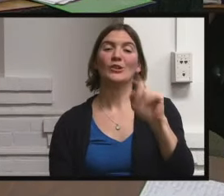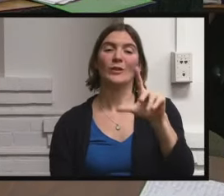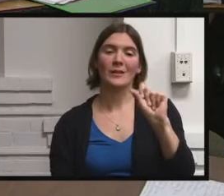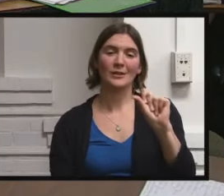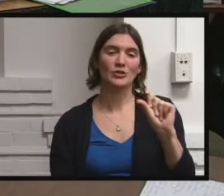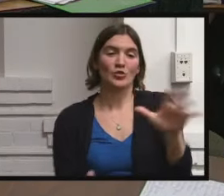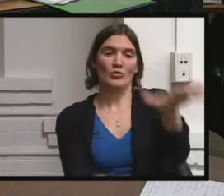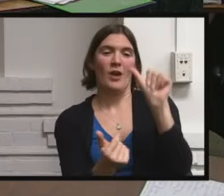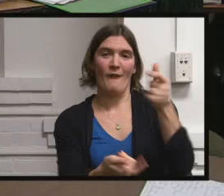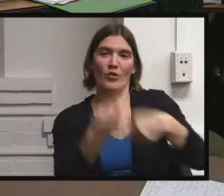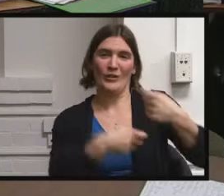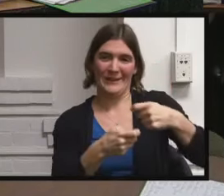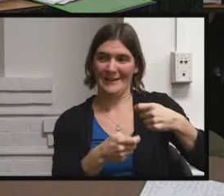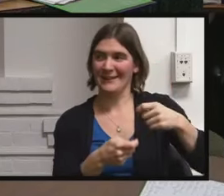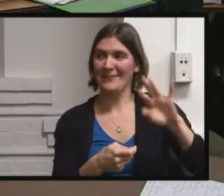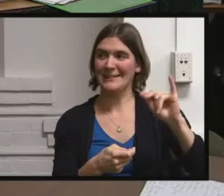So